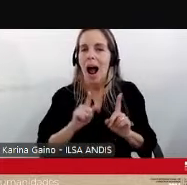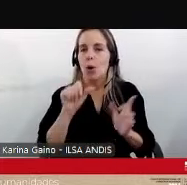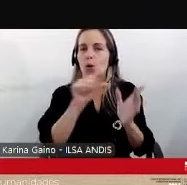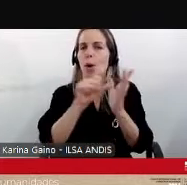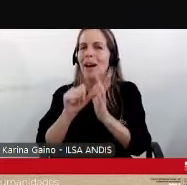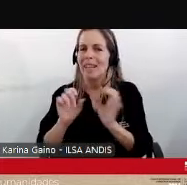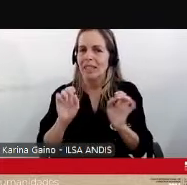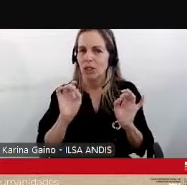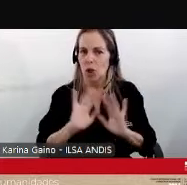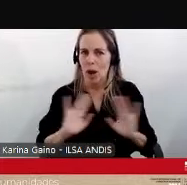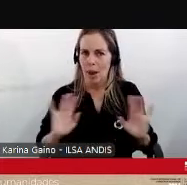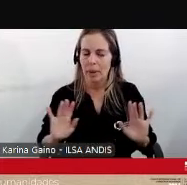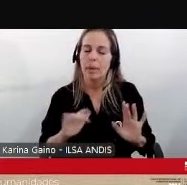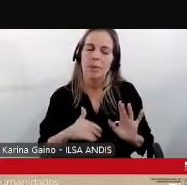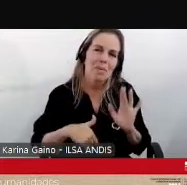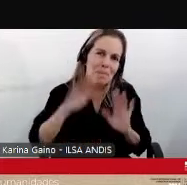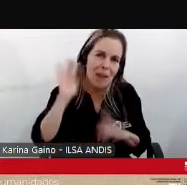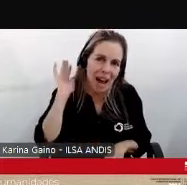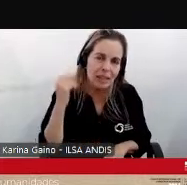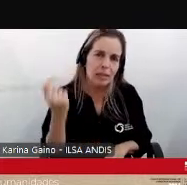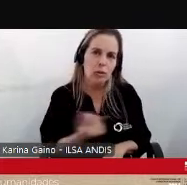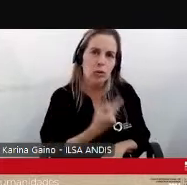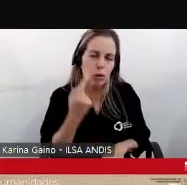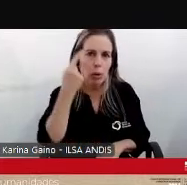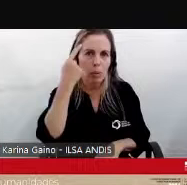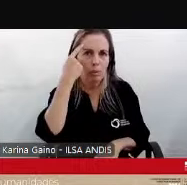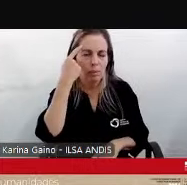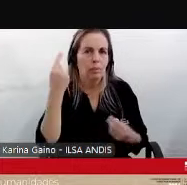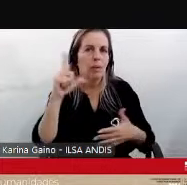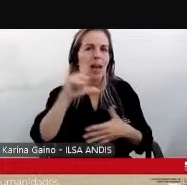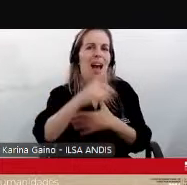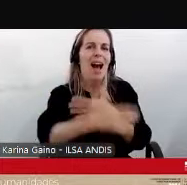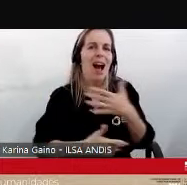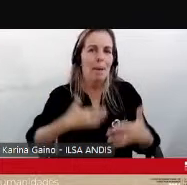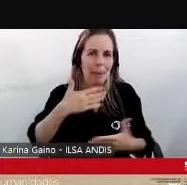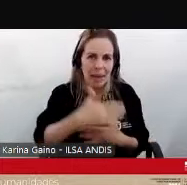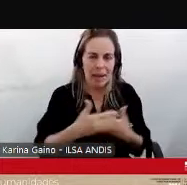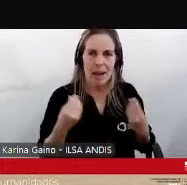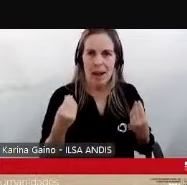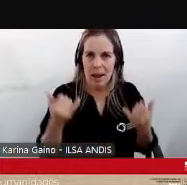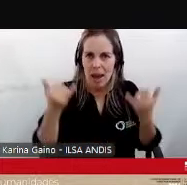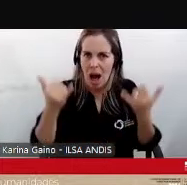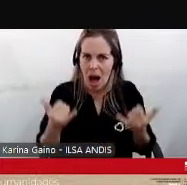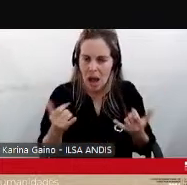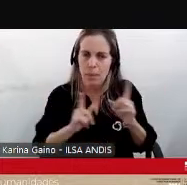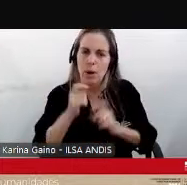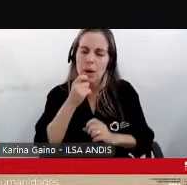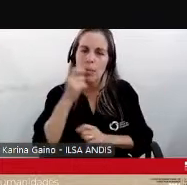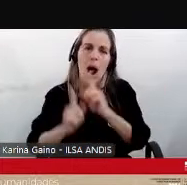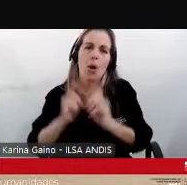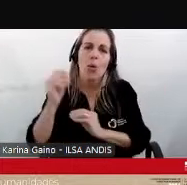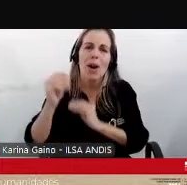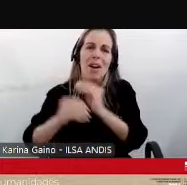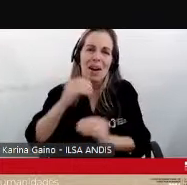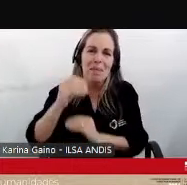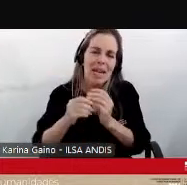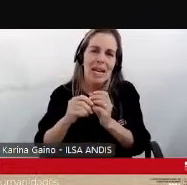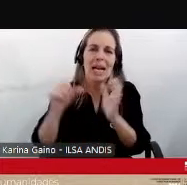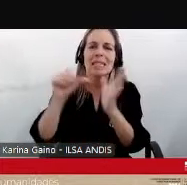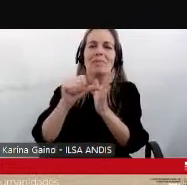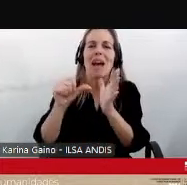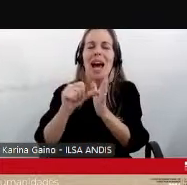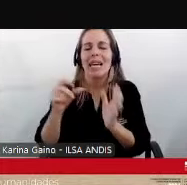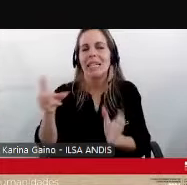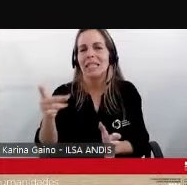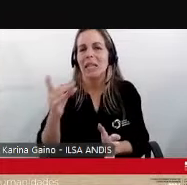did see in some families in Bolivia, for example, in that research back in 2008, individuals